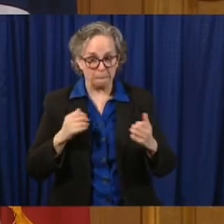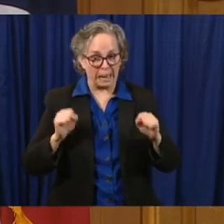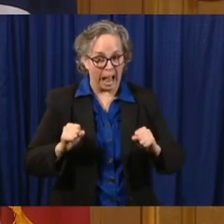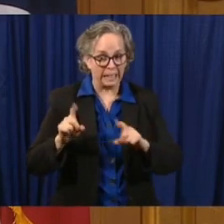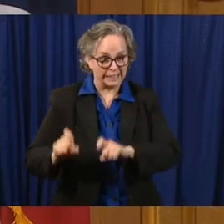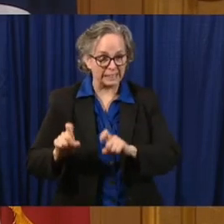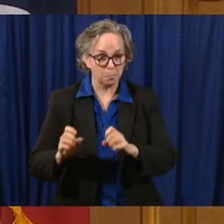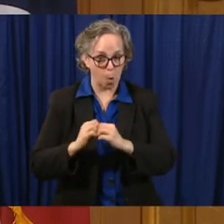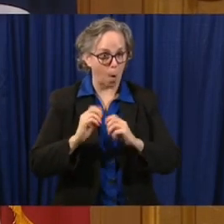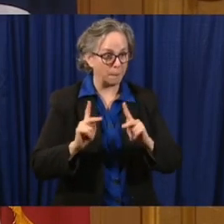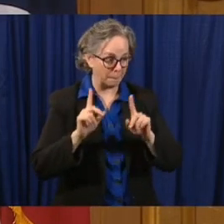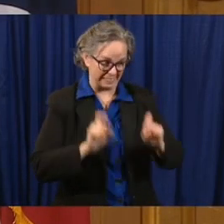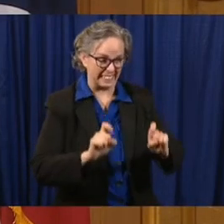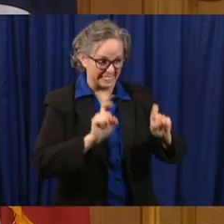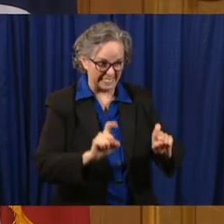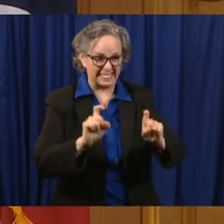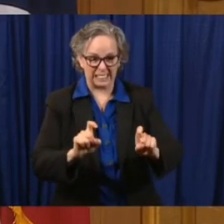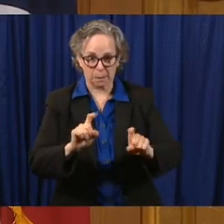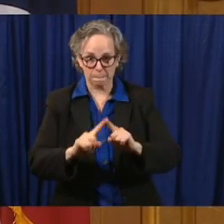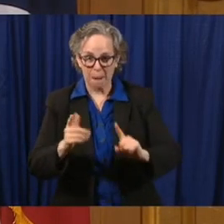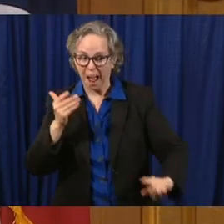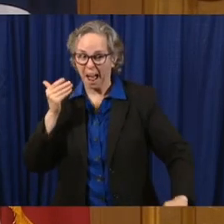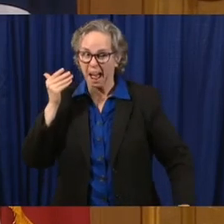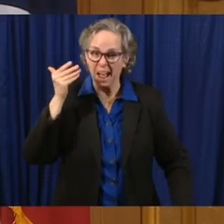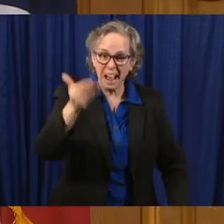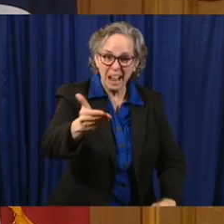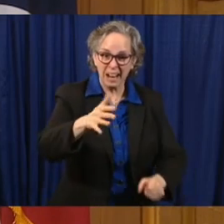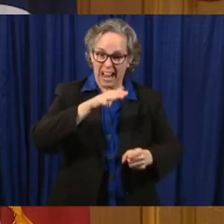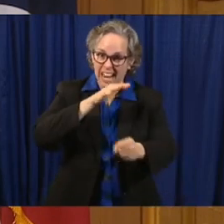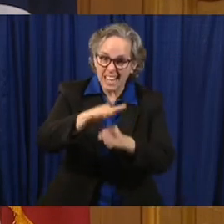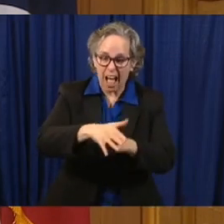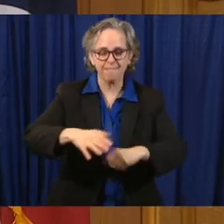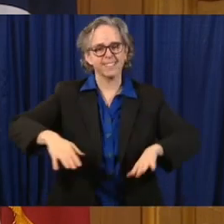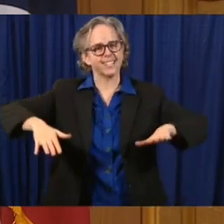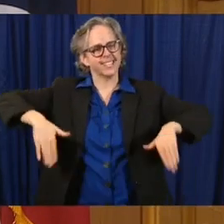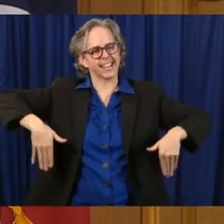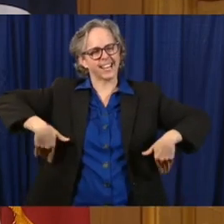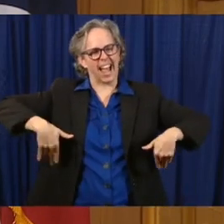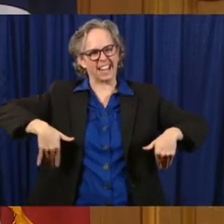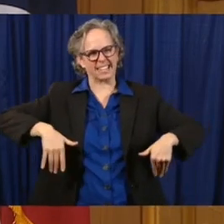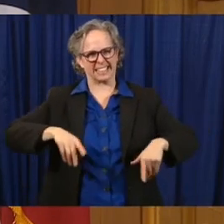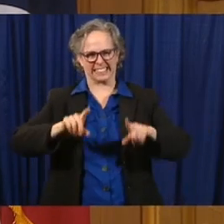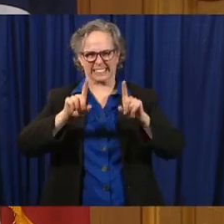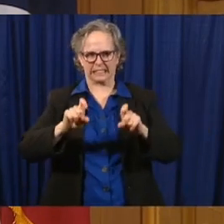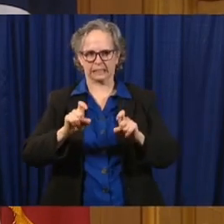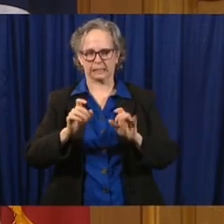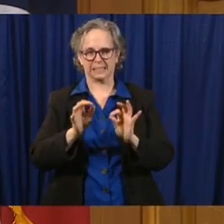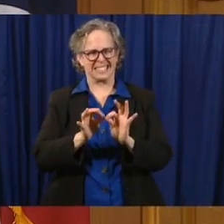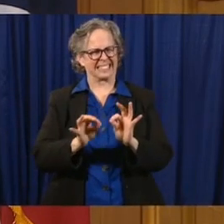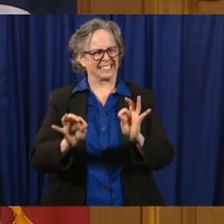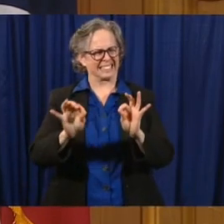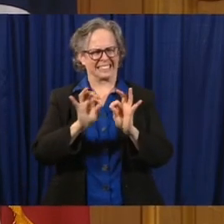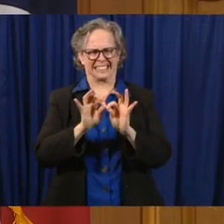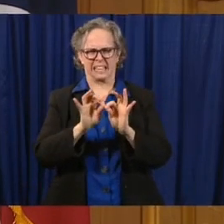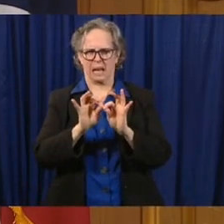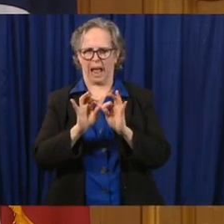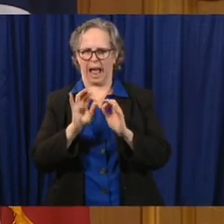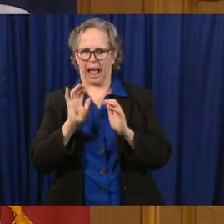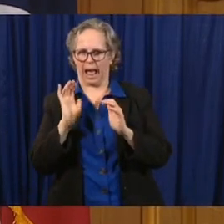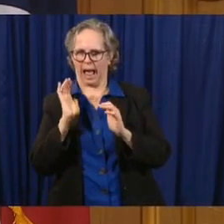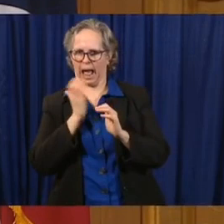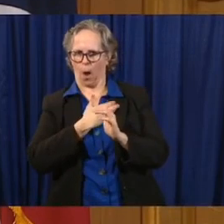state has really been spared. Are you getting closer to being able to do the widespread testing? Well, closer, yes, but we're not